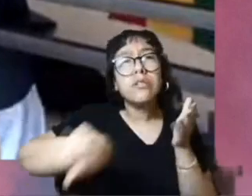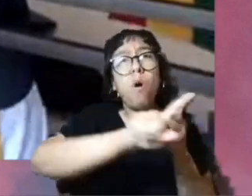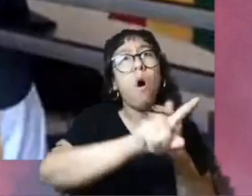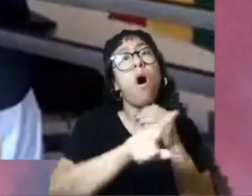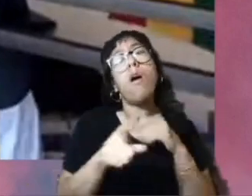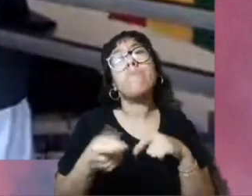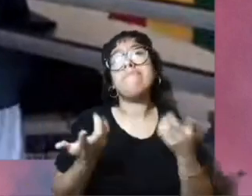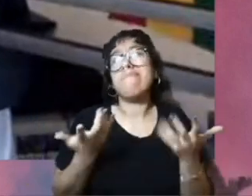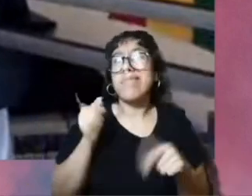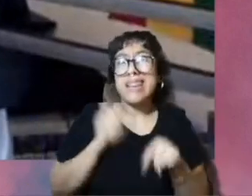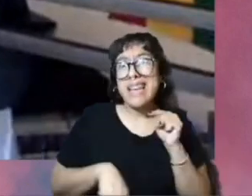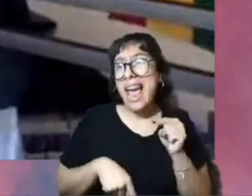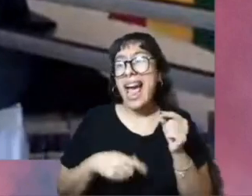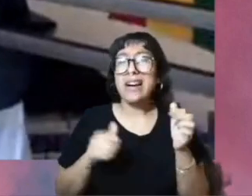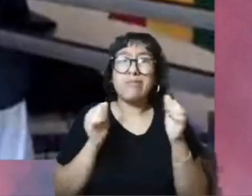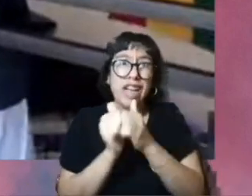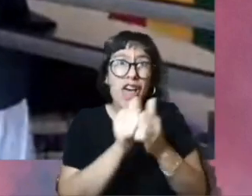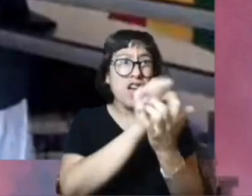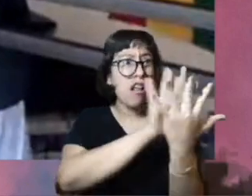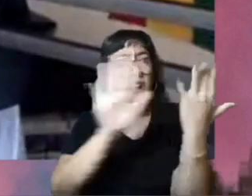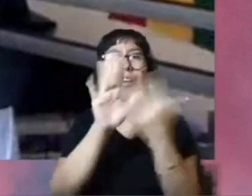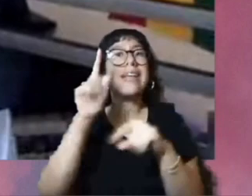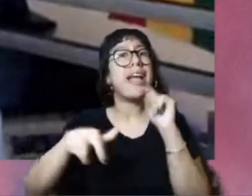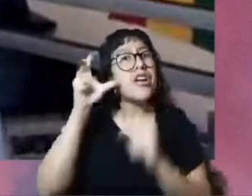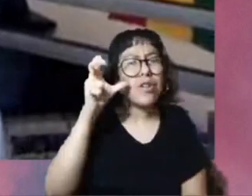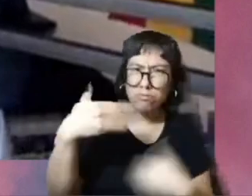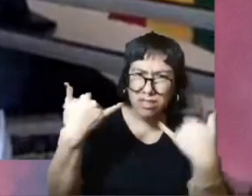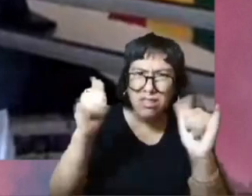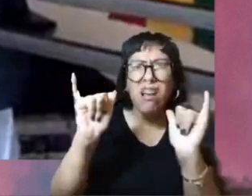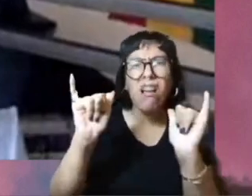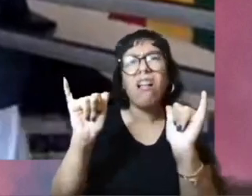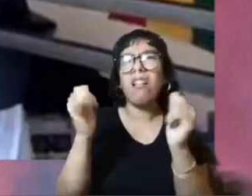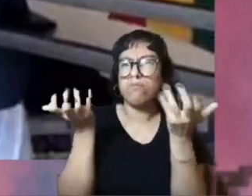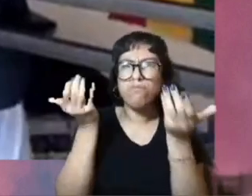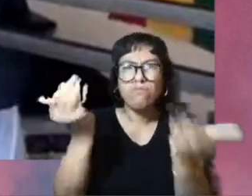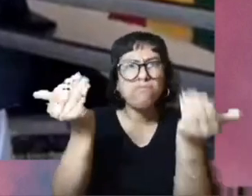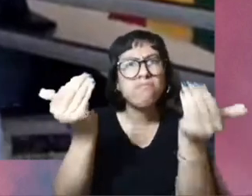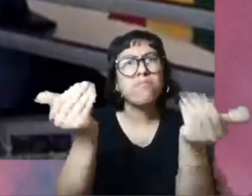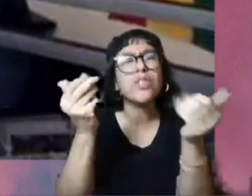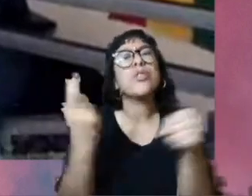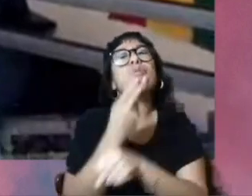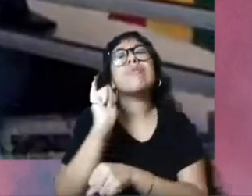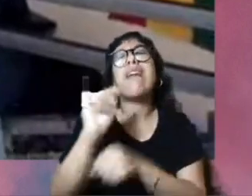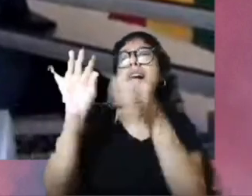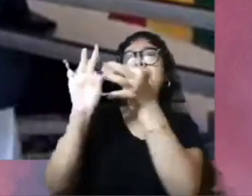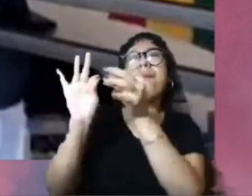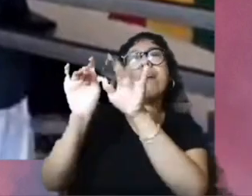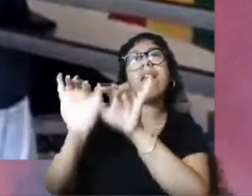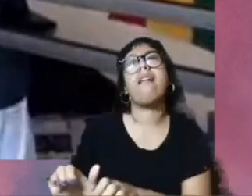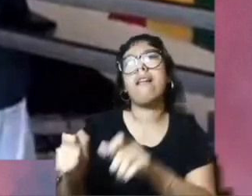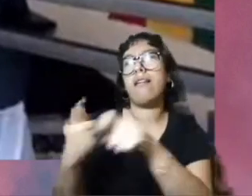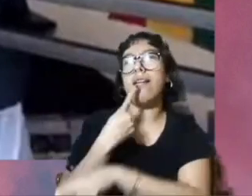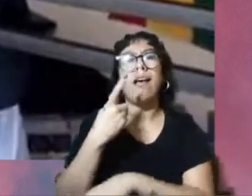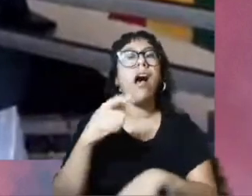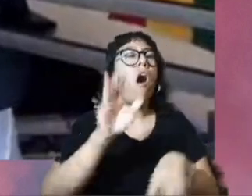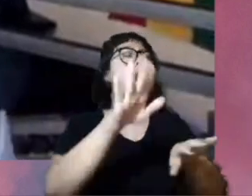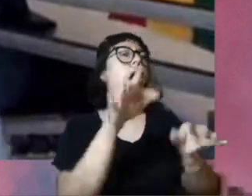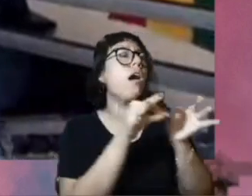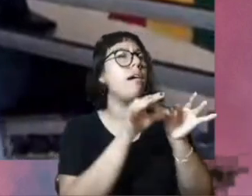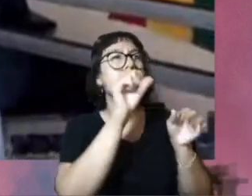can't necessarily do that in this space, just because a poet can't hear you show them love, please still do so. Use that comment section. Drop lines that you